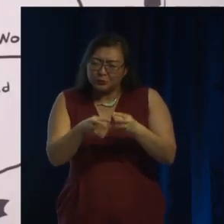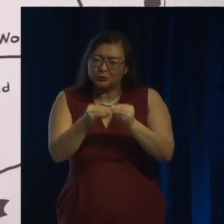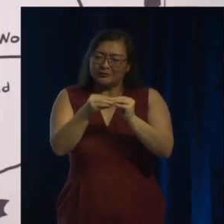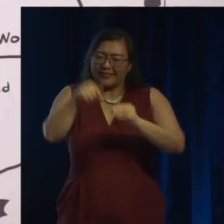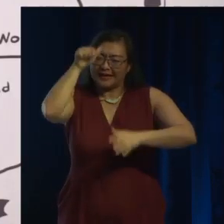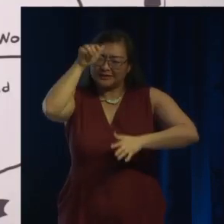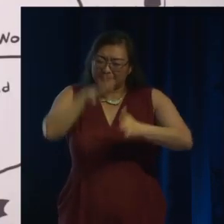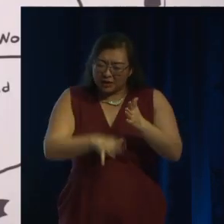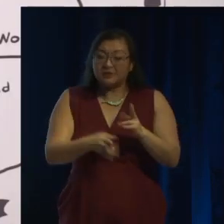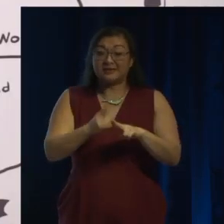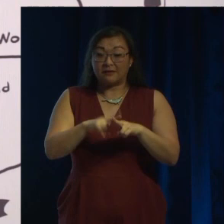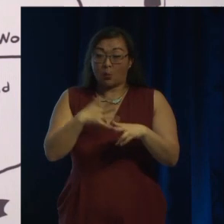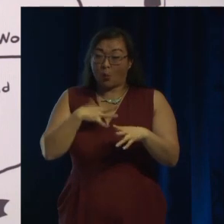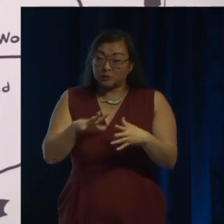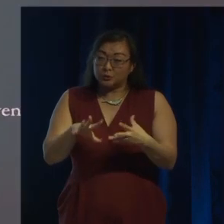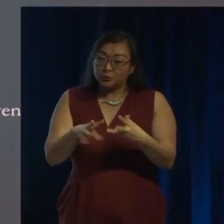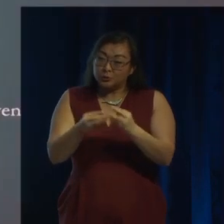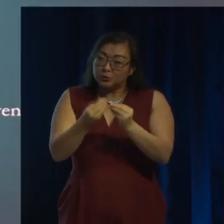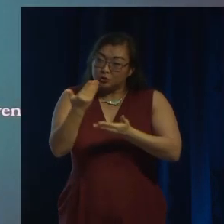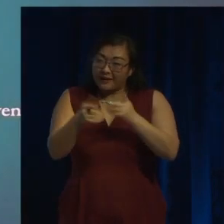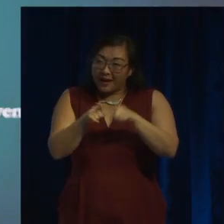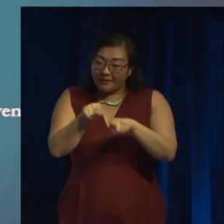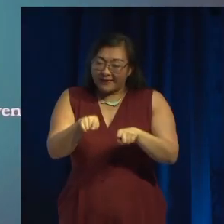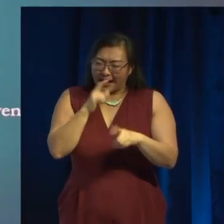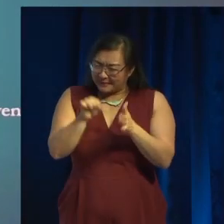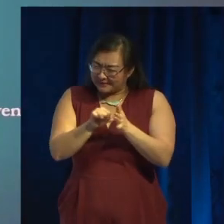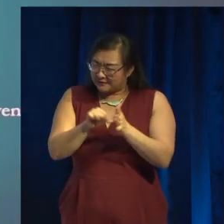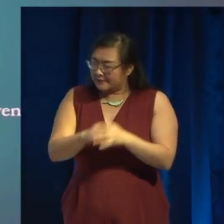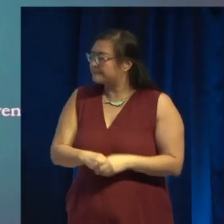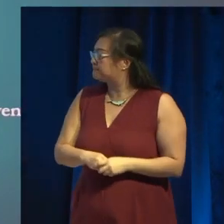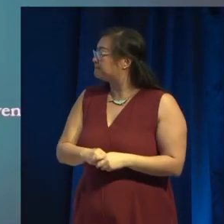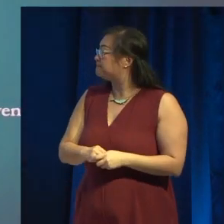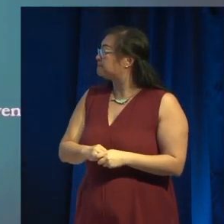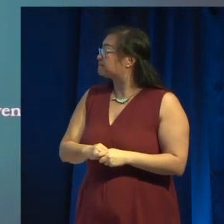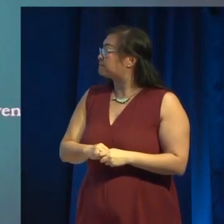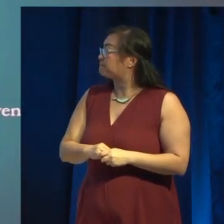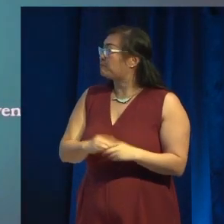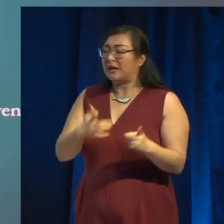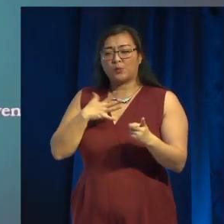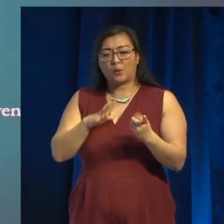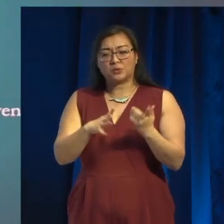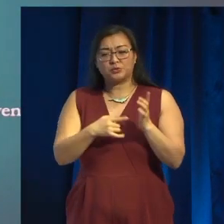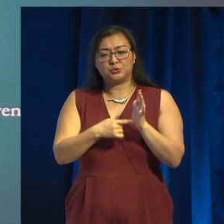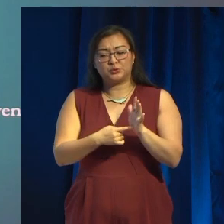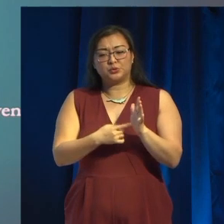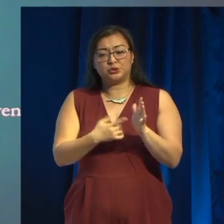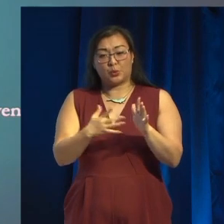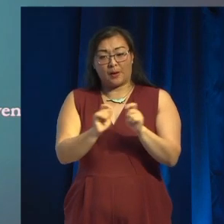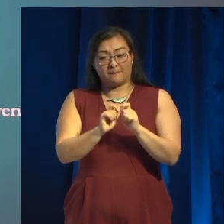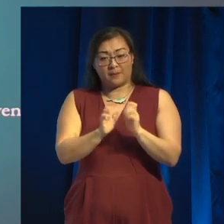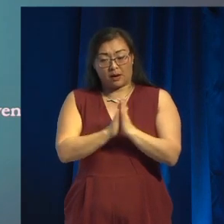so. And what I want to reference here is a book by one of my favorite authors, Jean-Paul